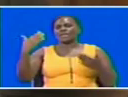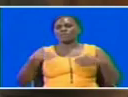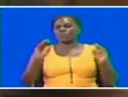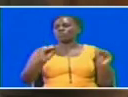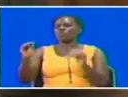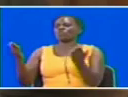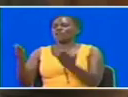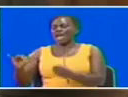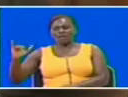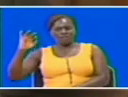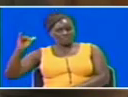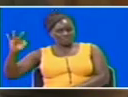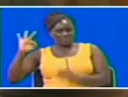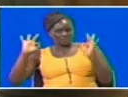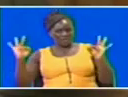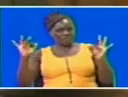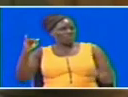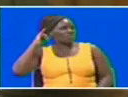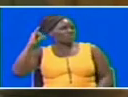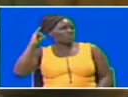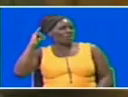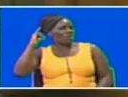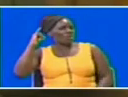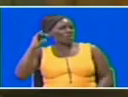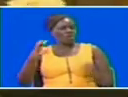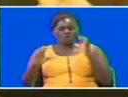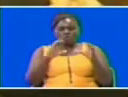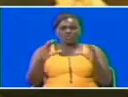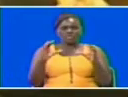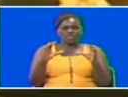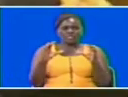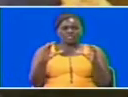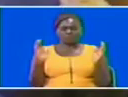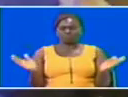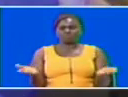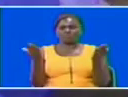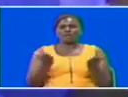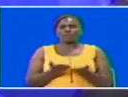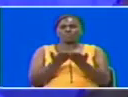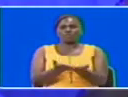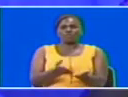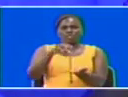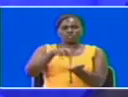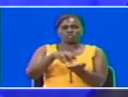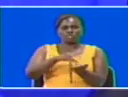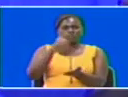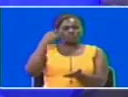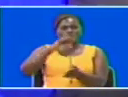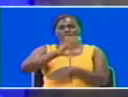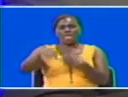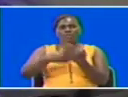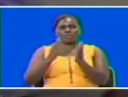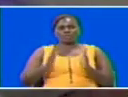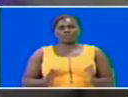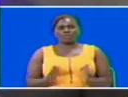to smartphones, and they're being able to keep in touch and to update and to provide content for everybody. So